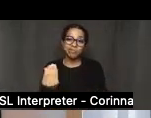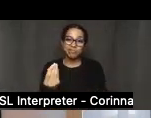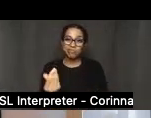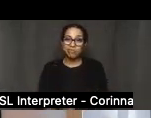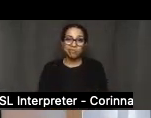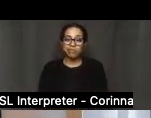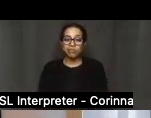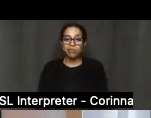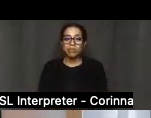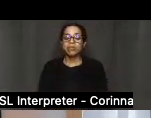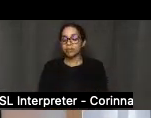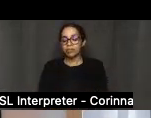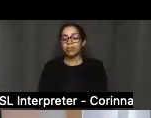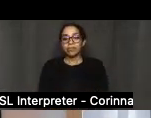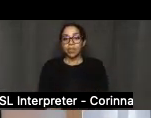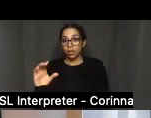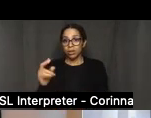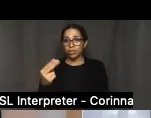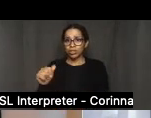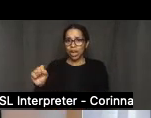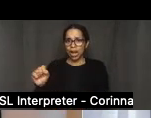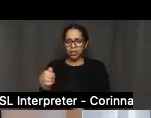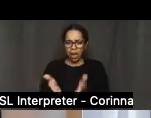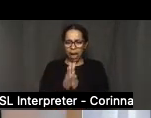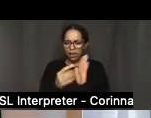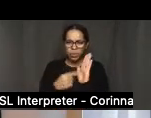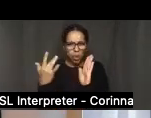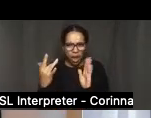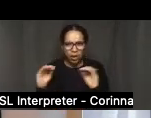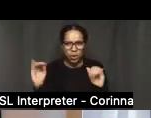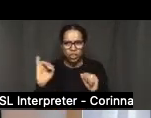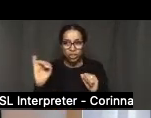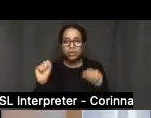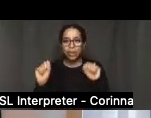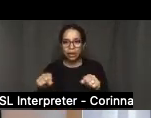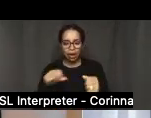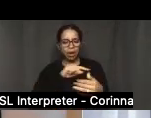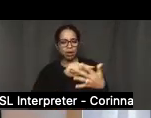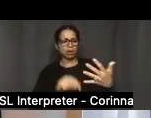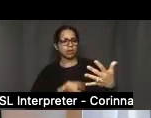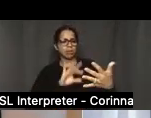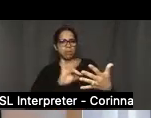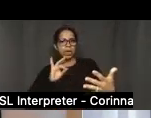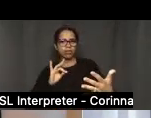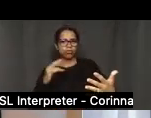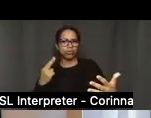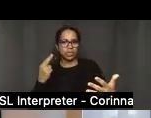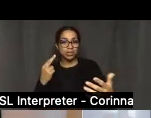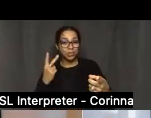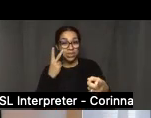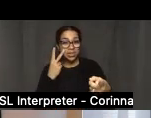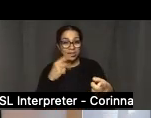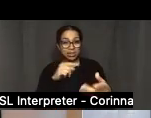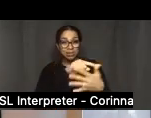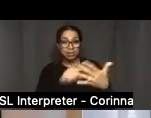We ask on the CHAS why people don't have coverage, and they can select multiple reasons. You can see them here on the screen,